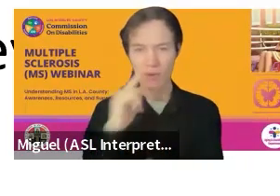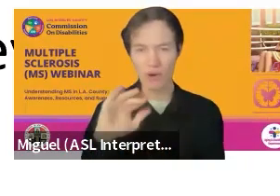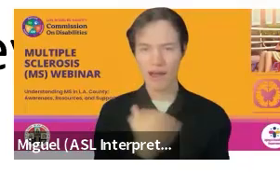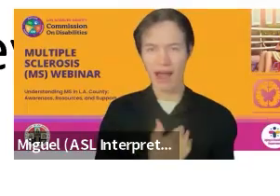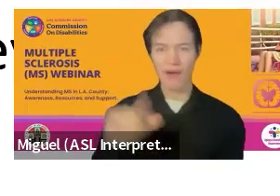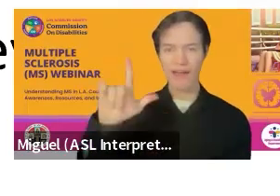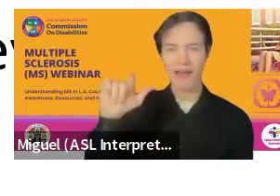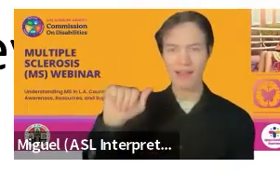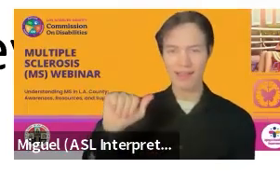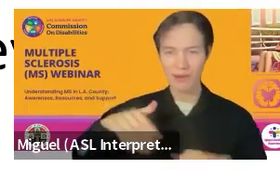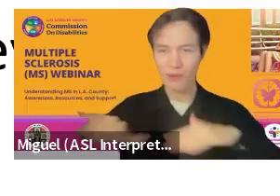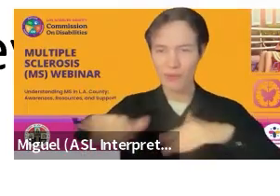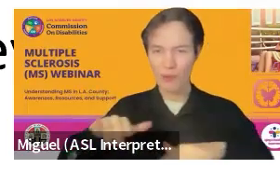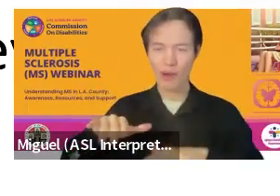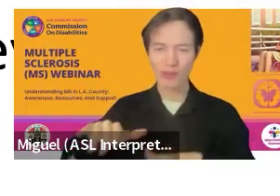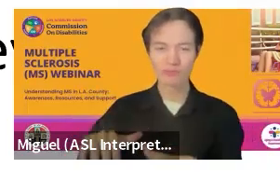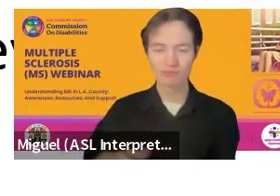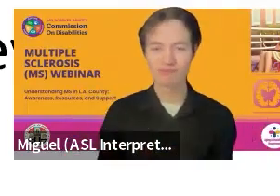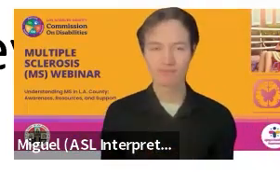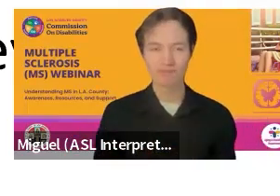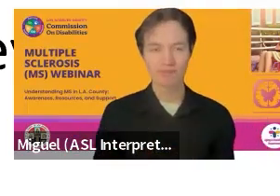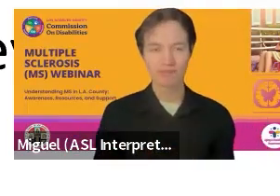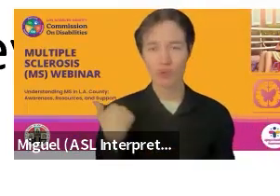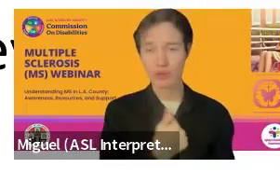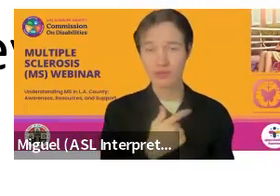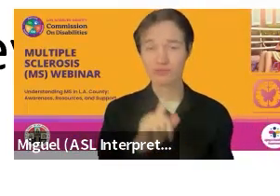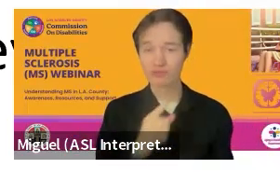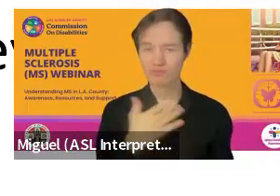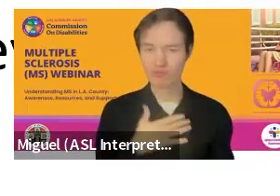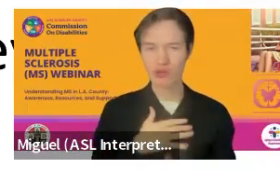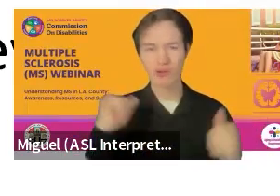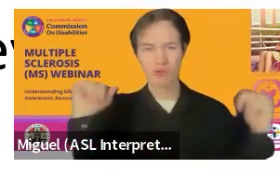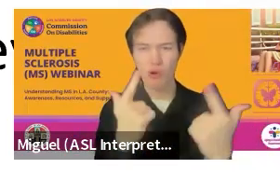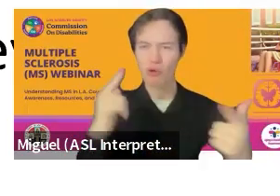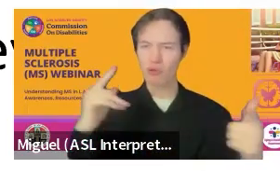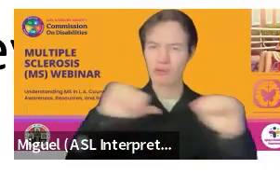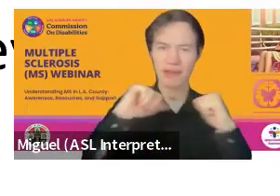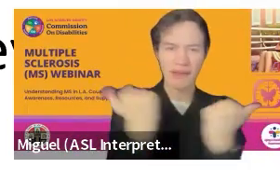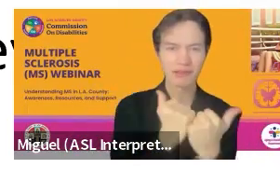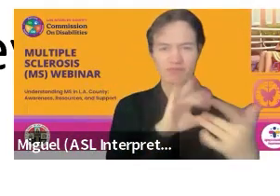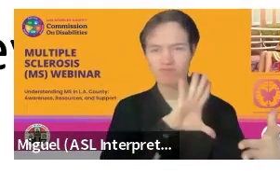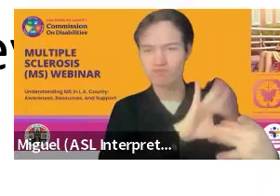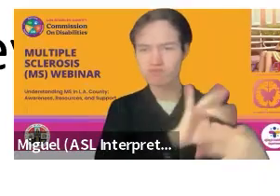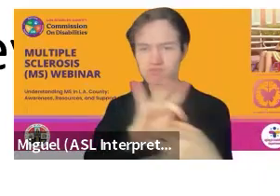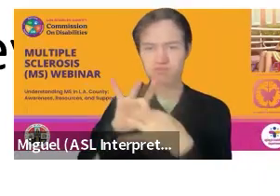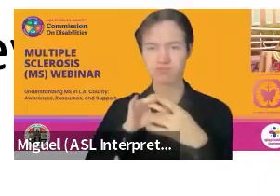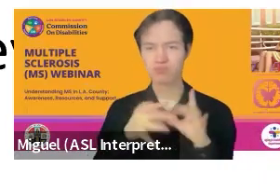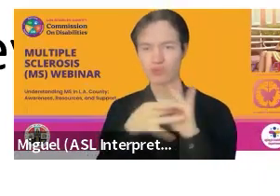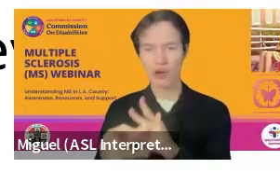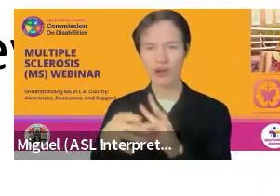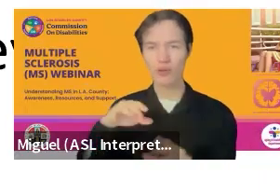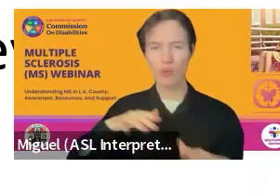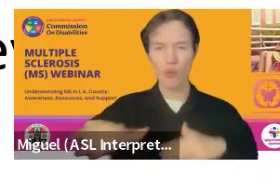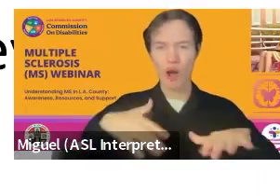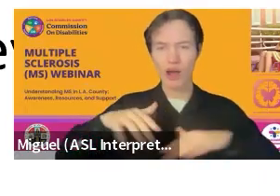walks. And so we just so appreciate all the agencies that get involved with Walk MS. We have our first walk coming